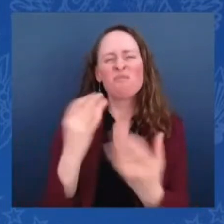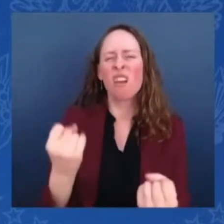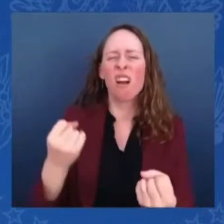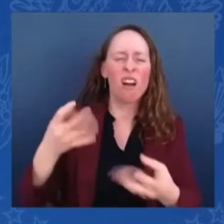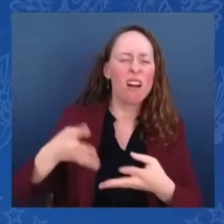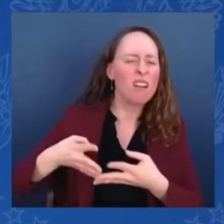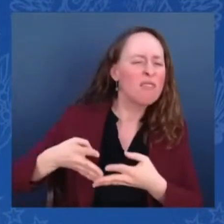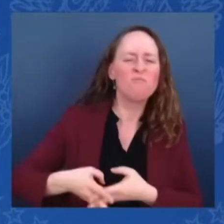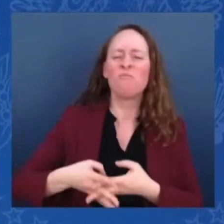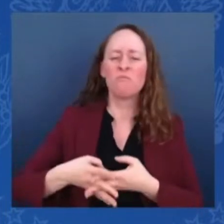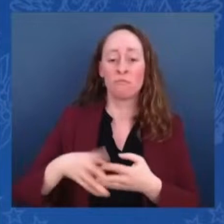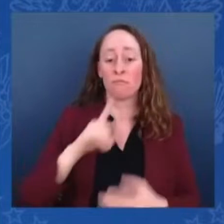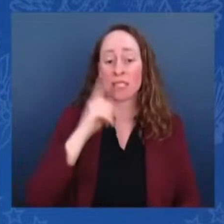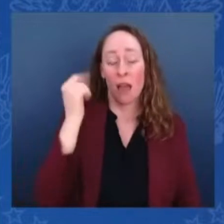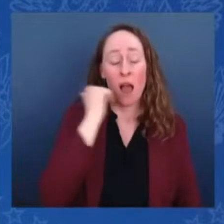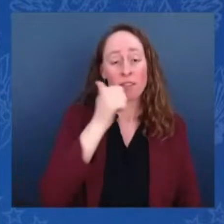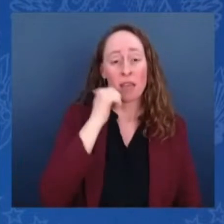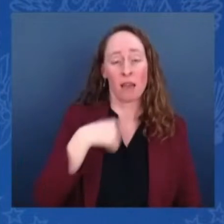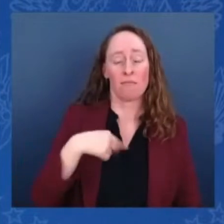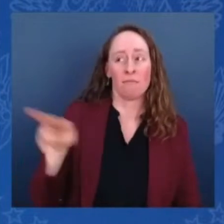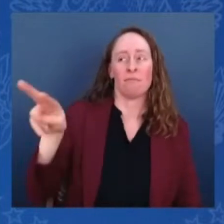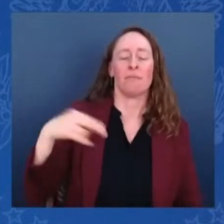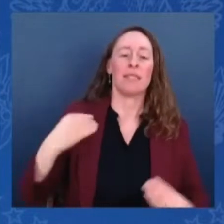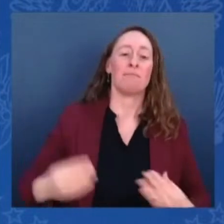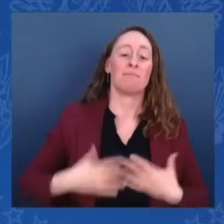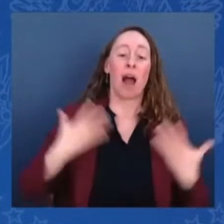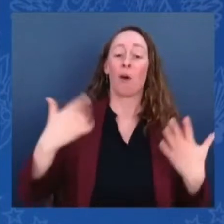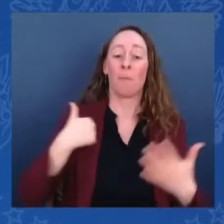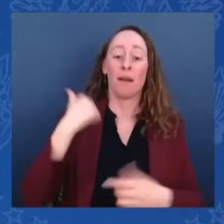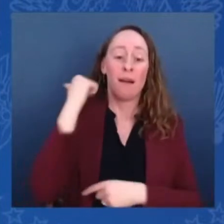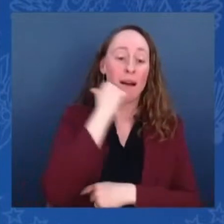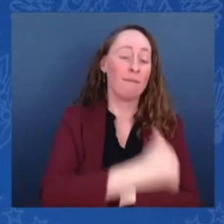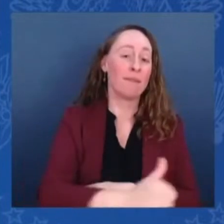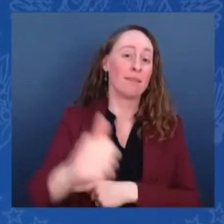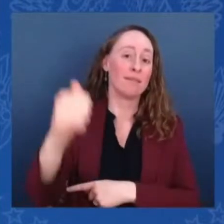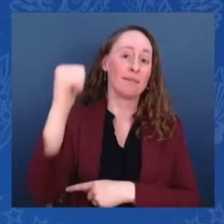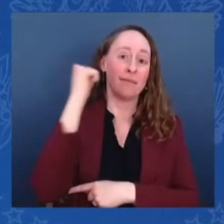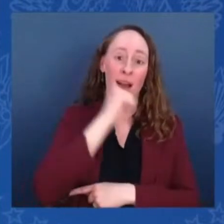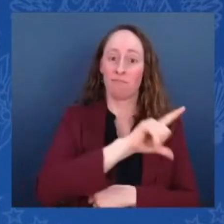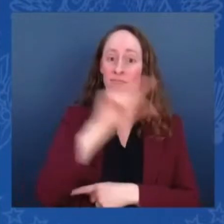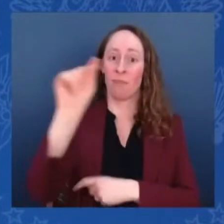years. It's inspired so many people in this department and around the world.